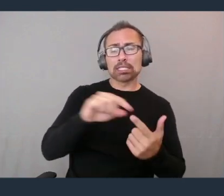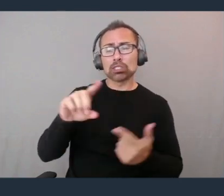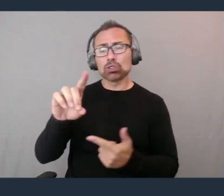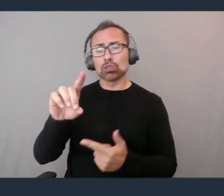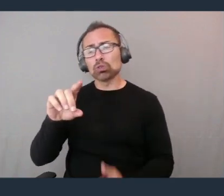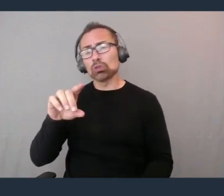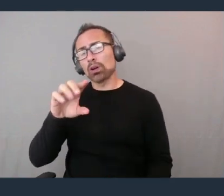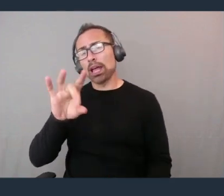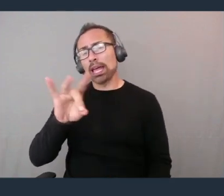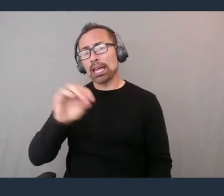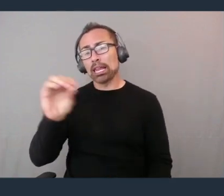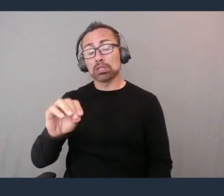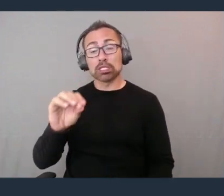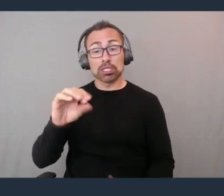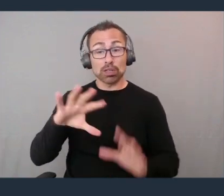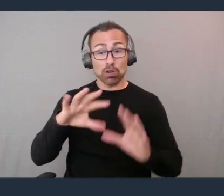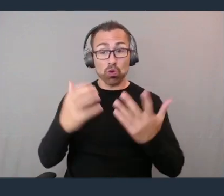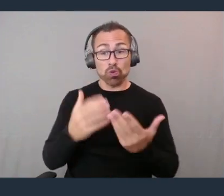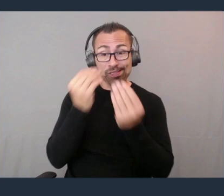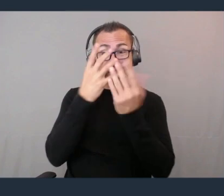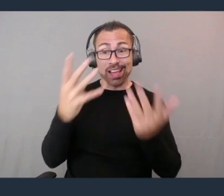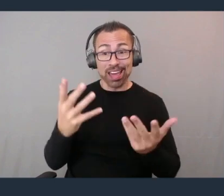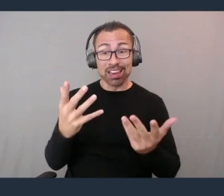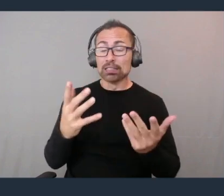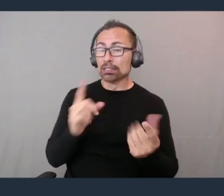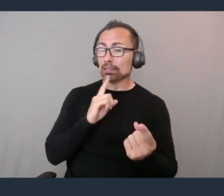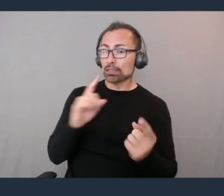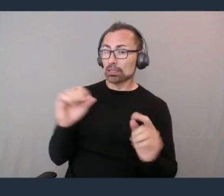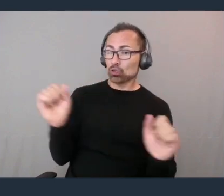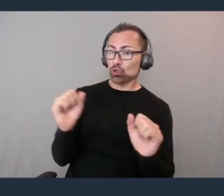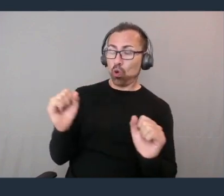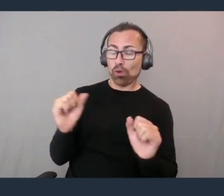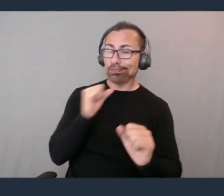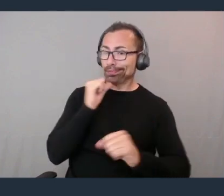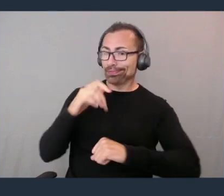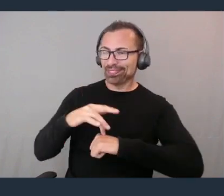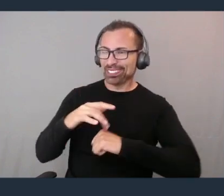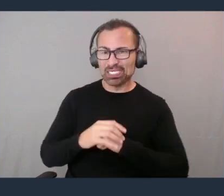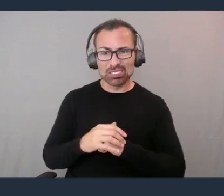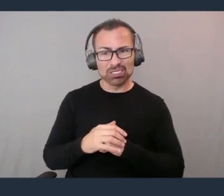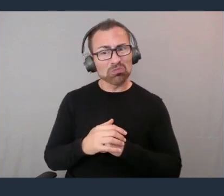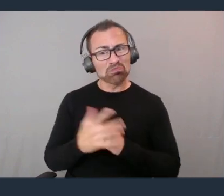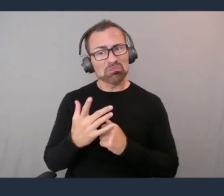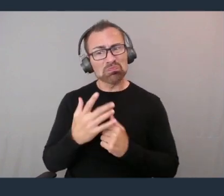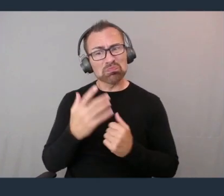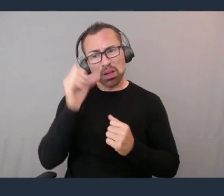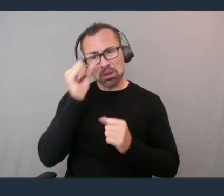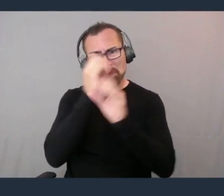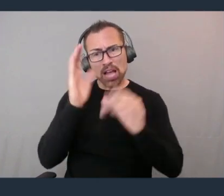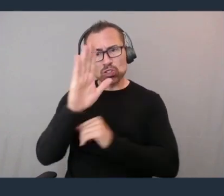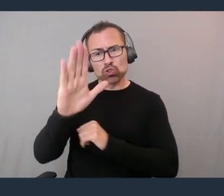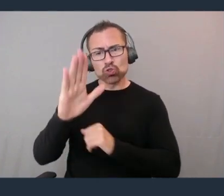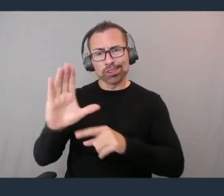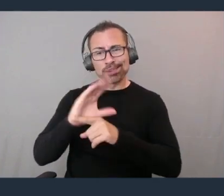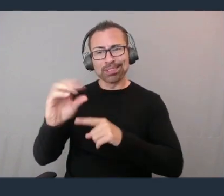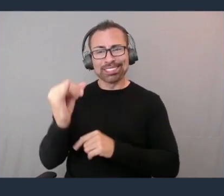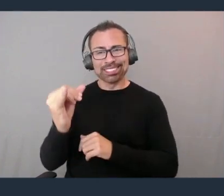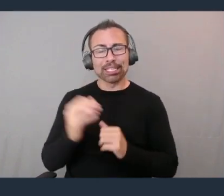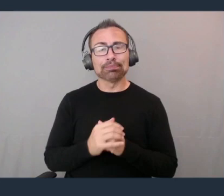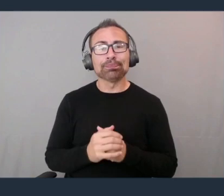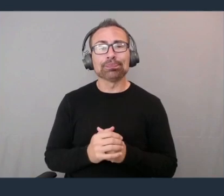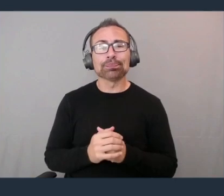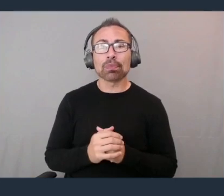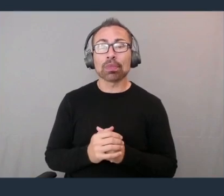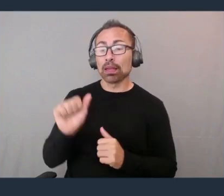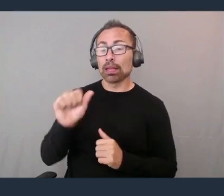So likely most of your data in your organization is cold too. And at AWS, we firmly believe that